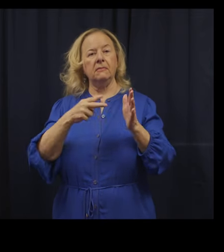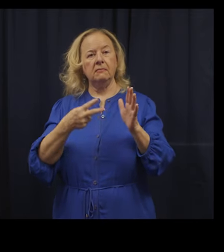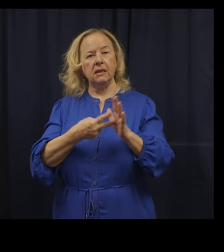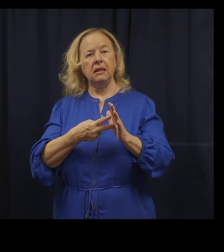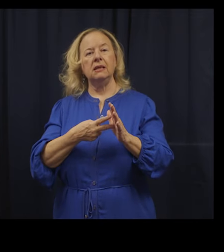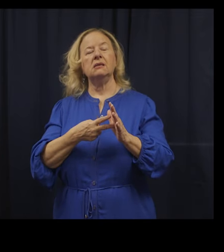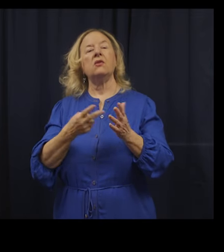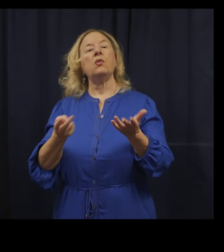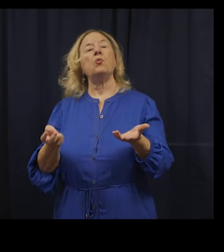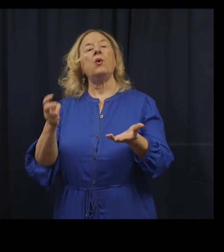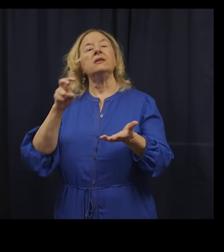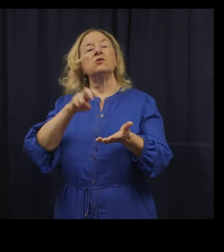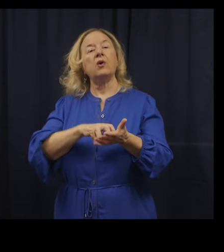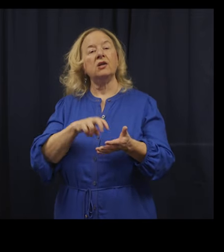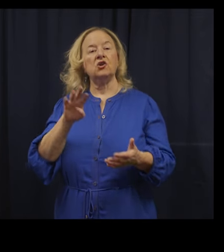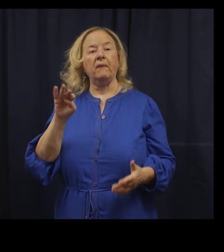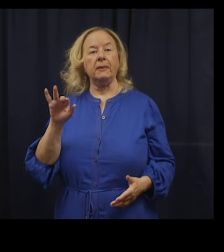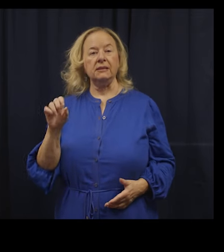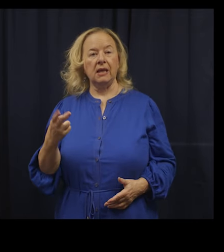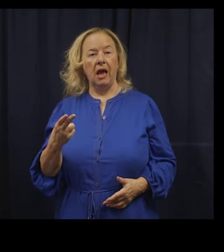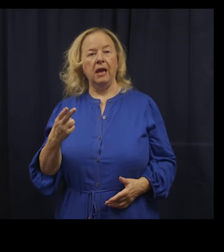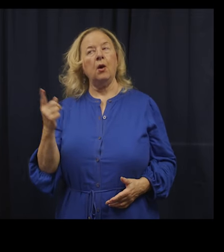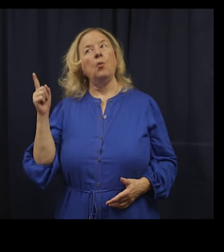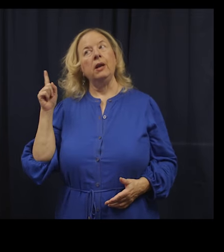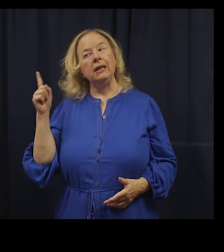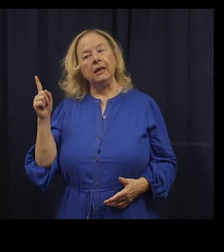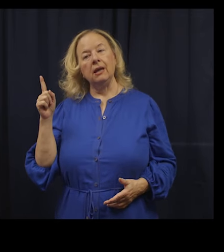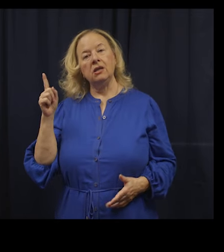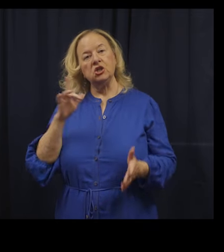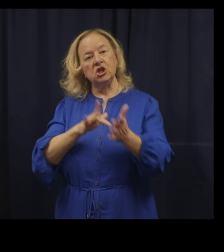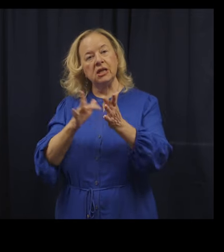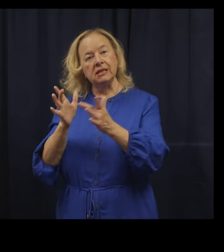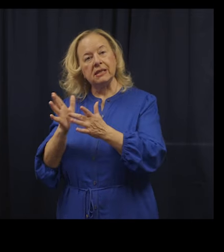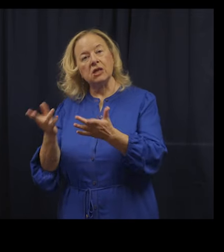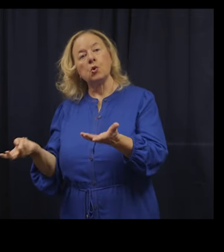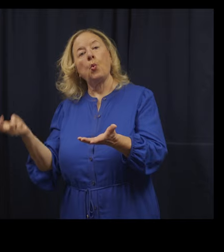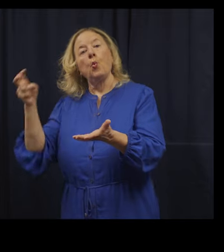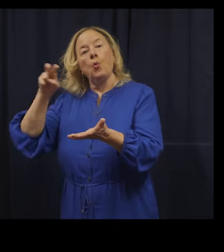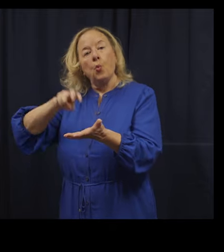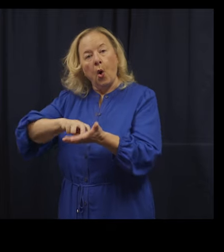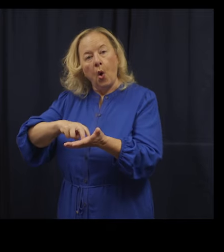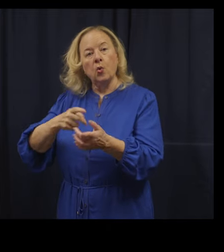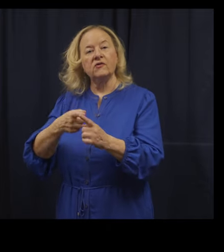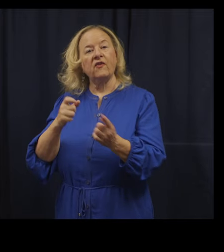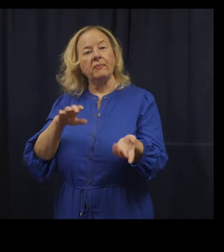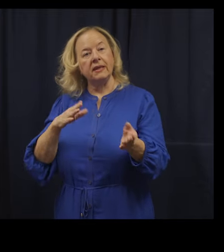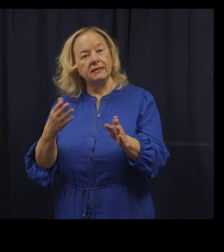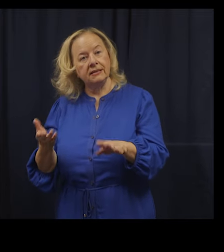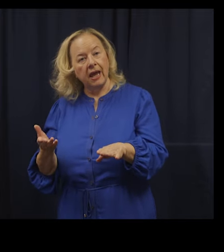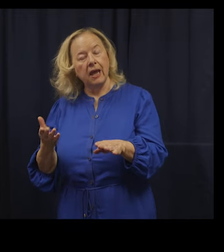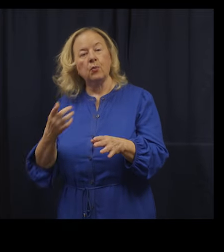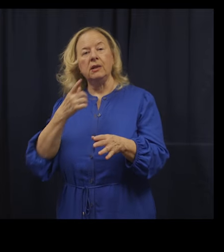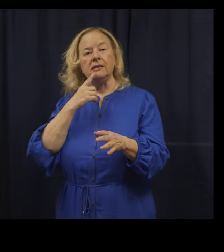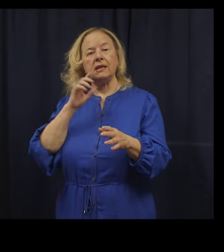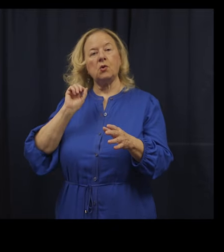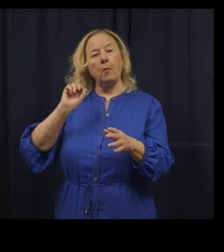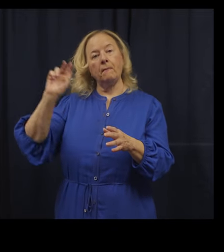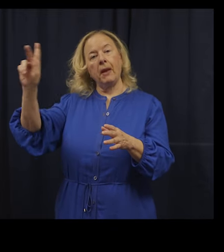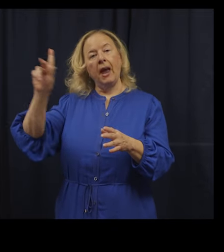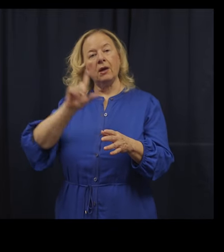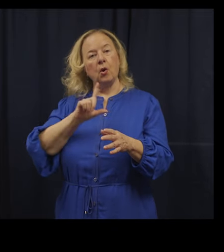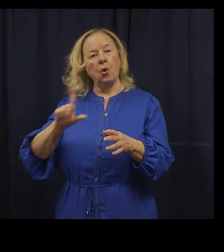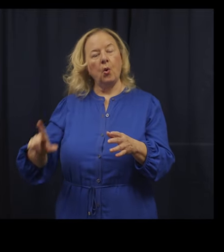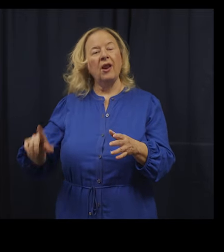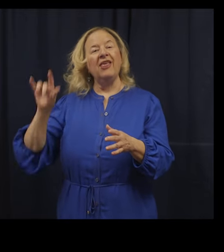the resurrection of Messiah when he rose from the dead. And then when it says, "Return, O Lord,"